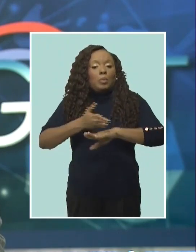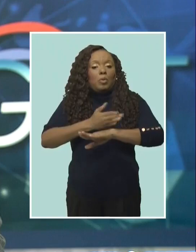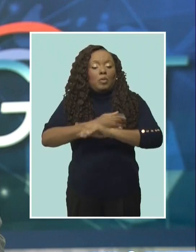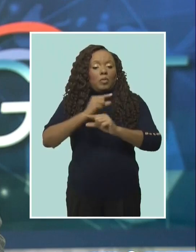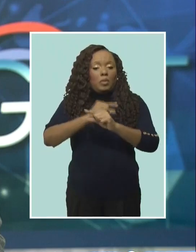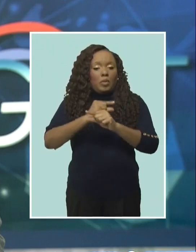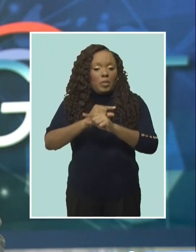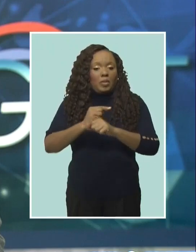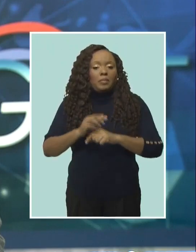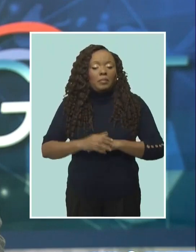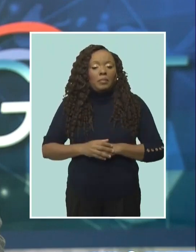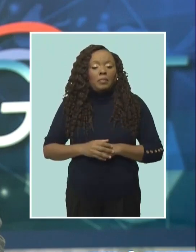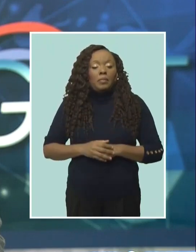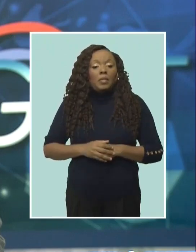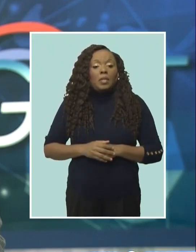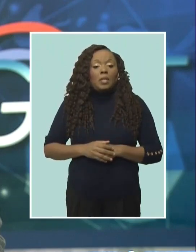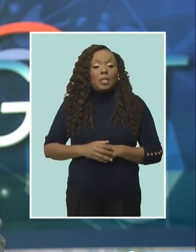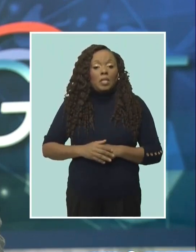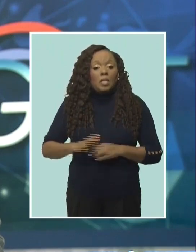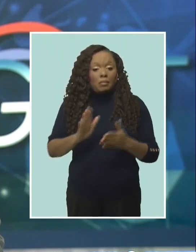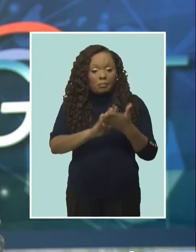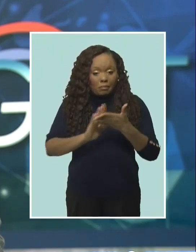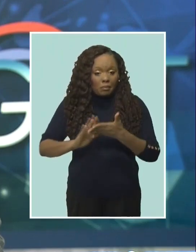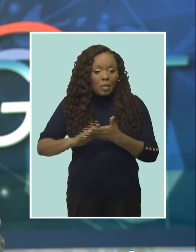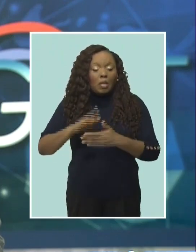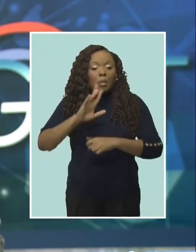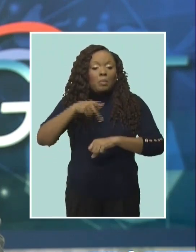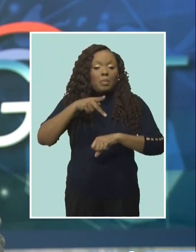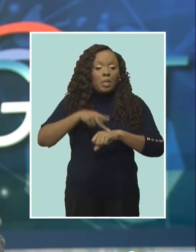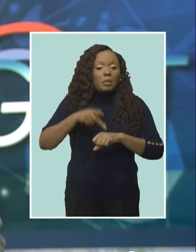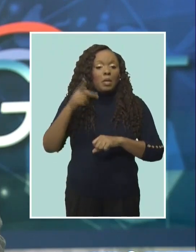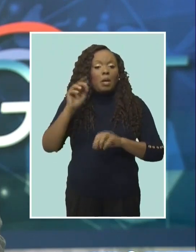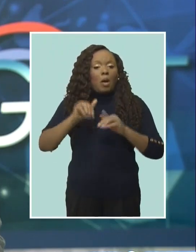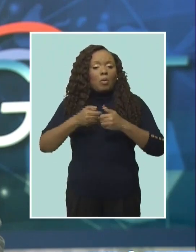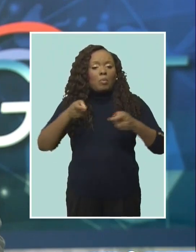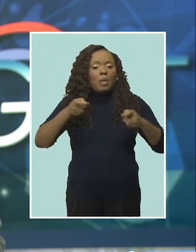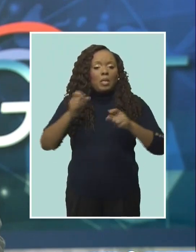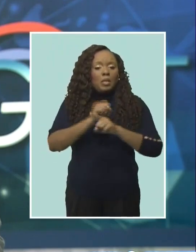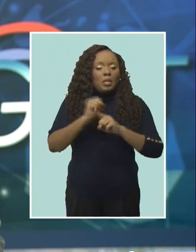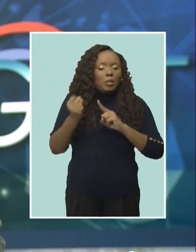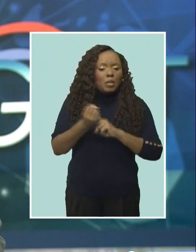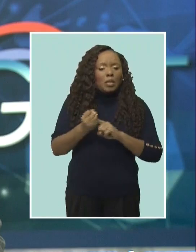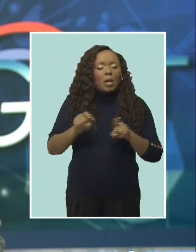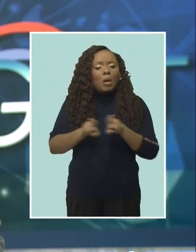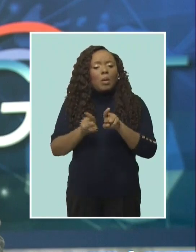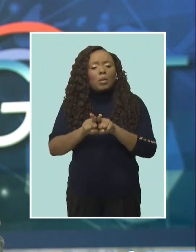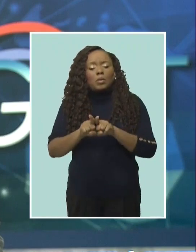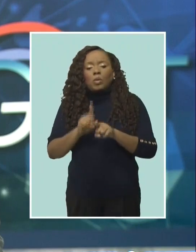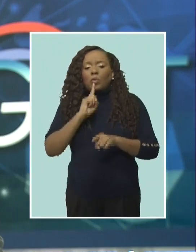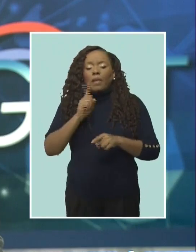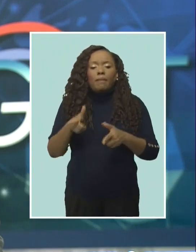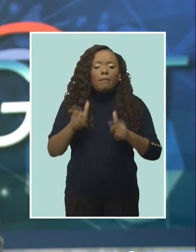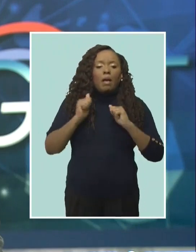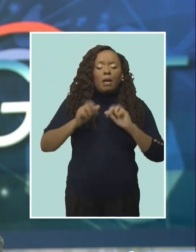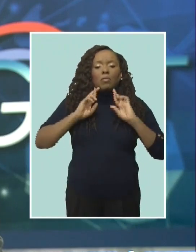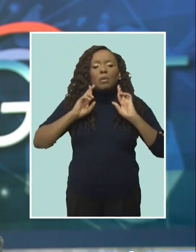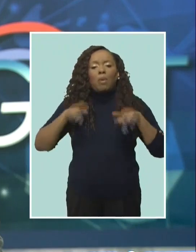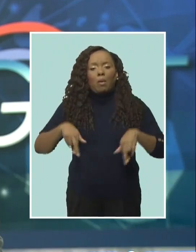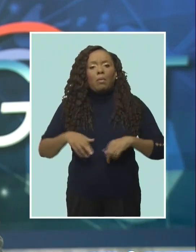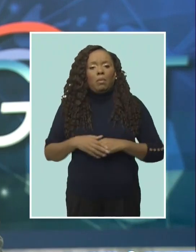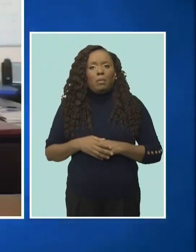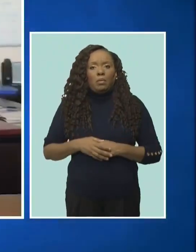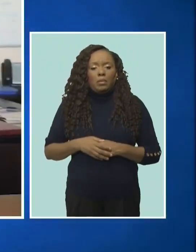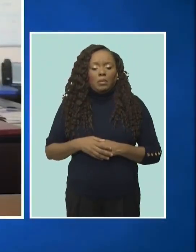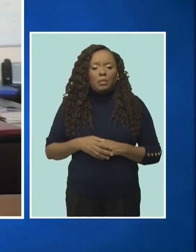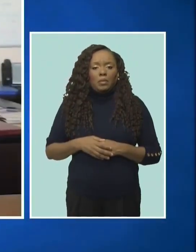praised Principal Annette Aline for management of the situation, as well as all involved at the swift response.